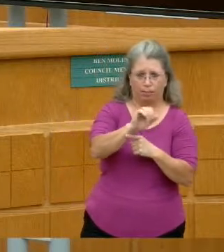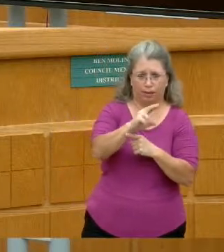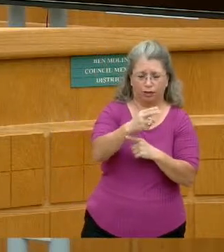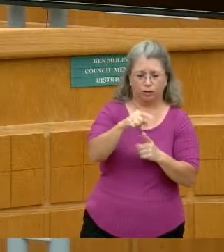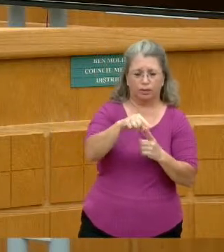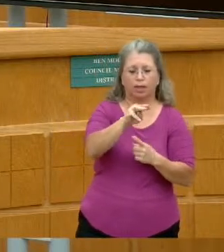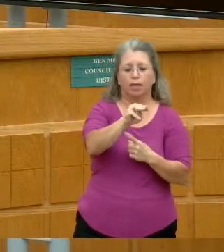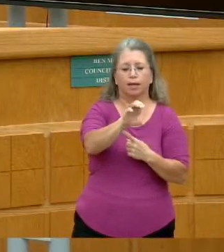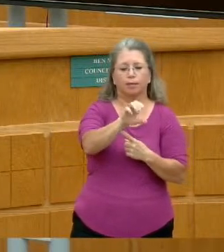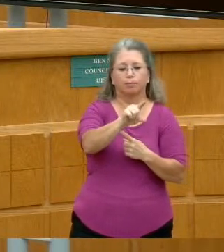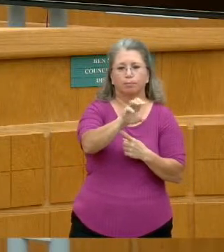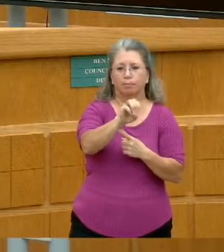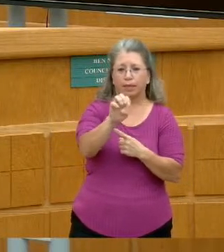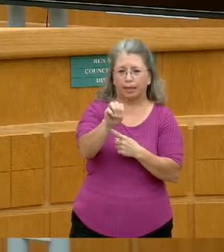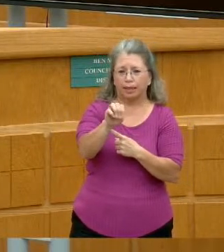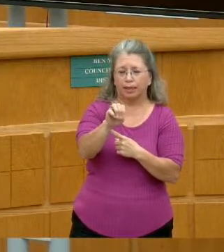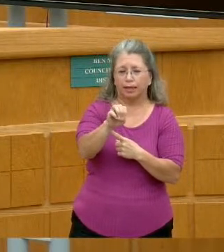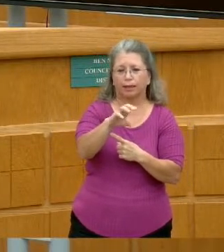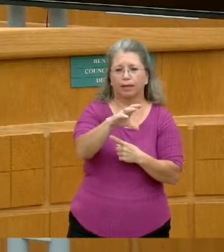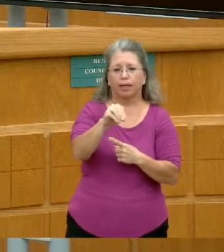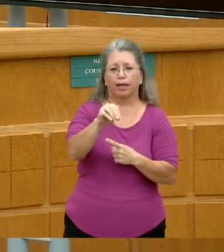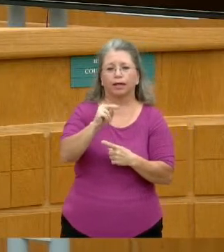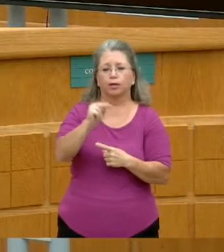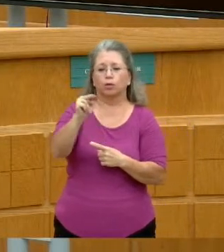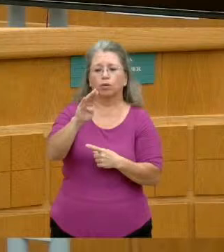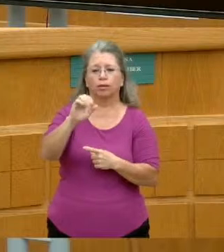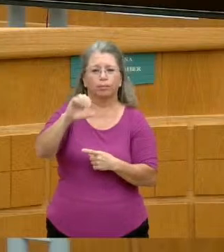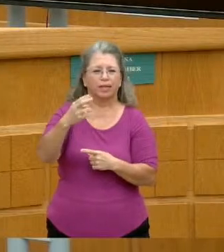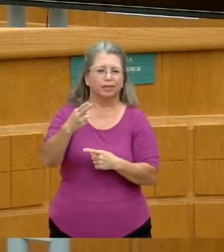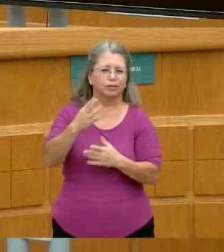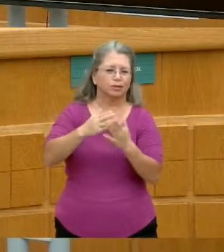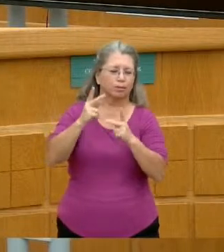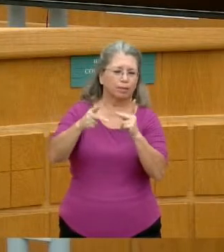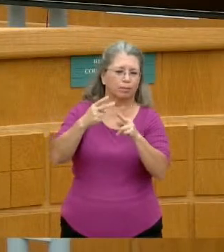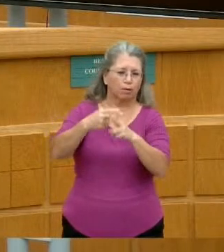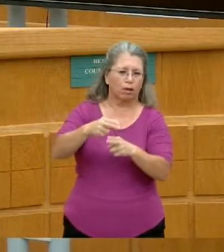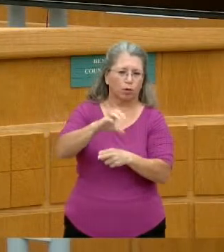Beach, or Corpus Christi Beach, whichever you may remember it or call it.